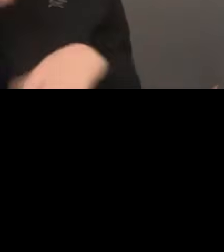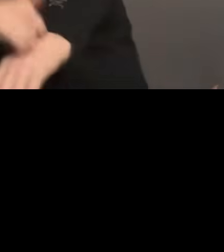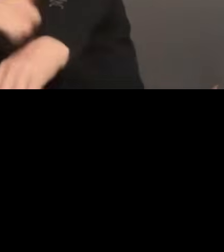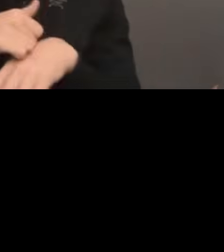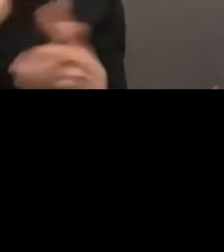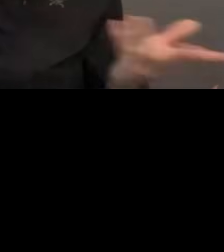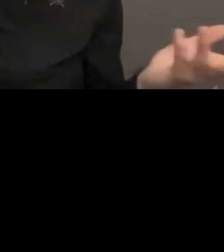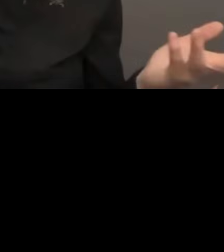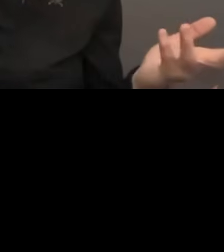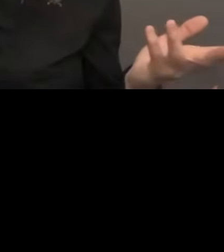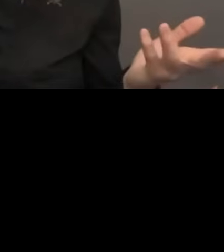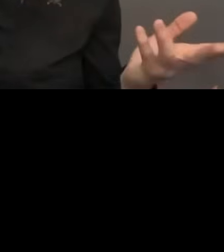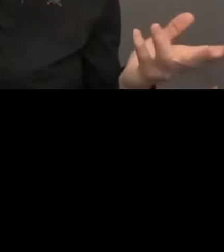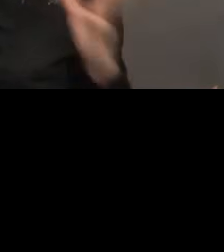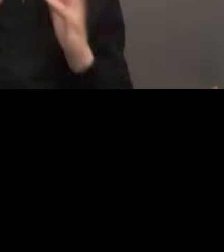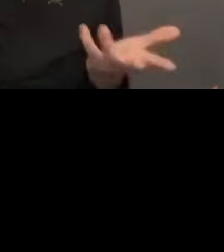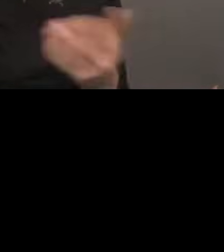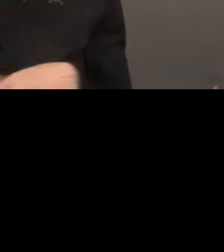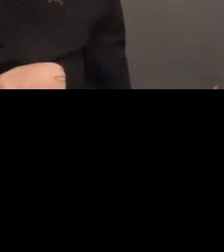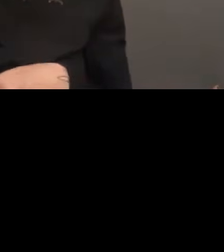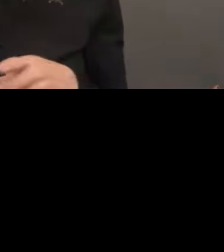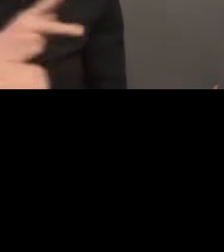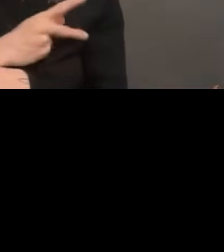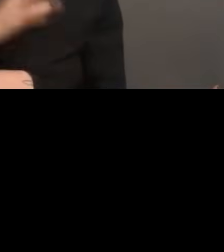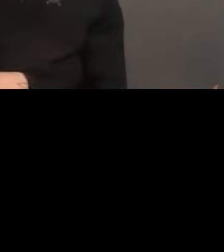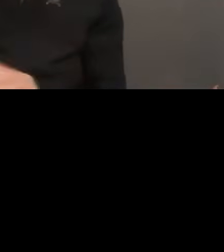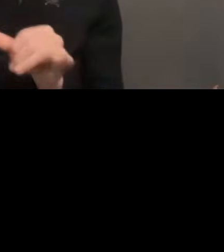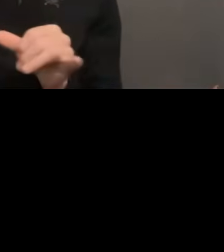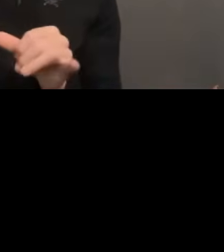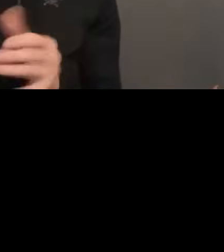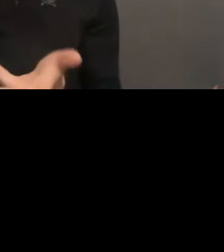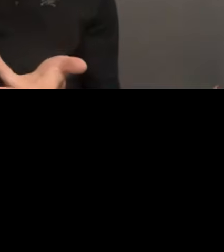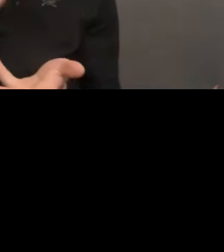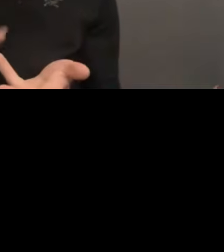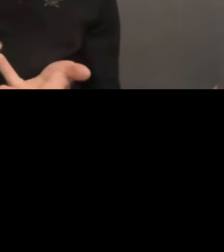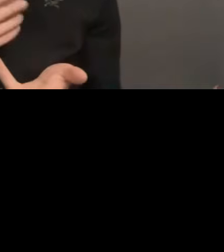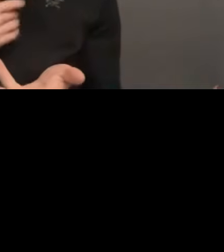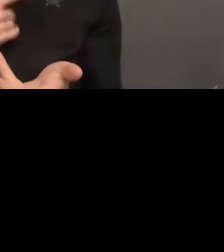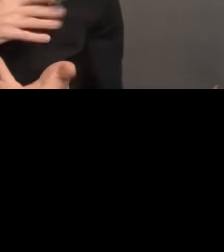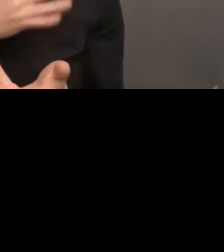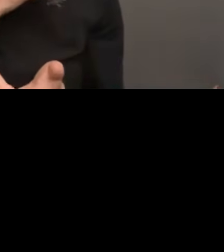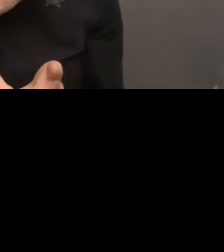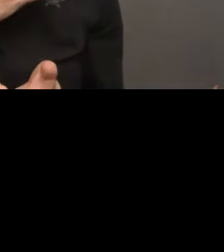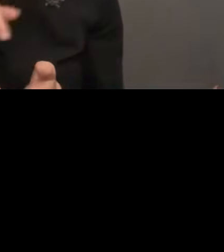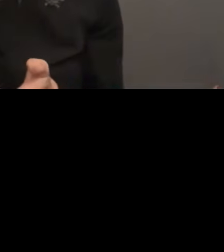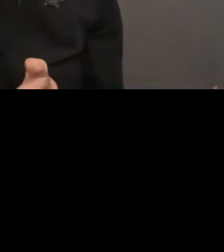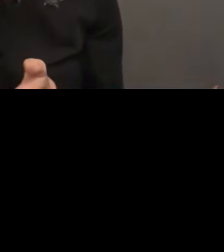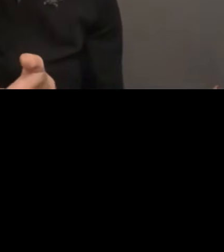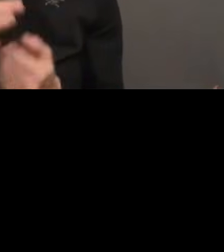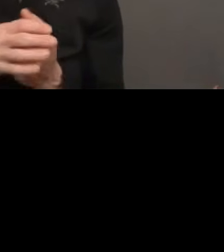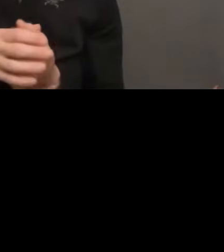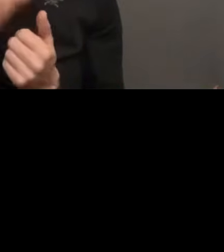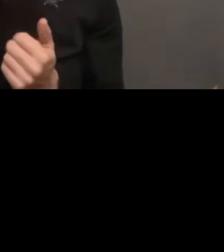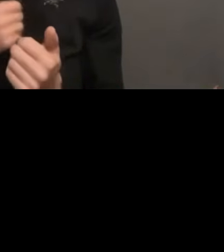that were 5 times the size of this one. So I'm intrigued by the fact that that we don't have all